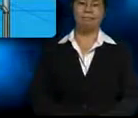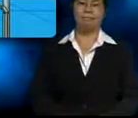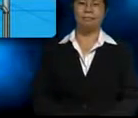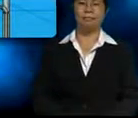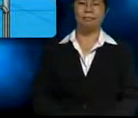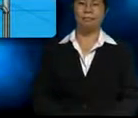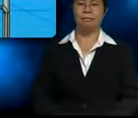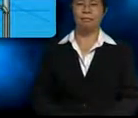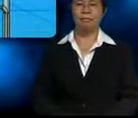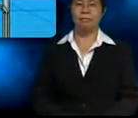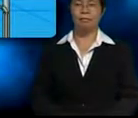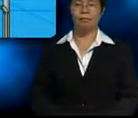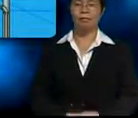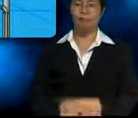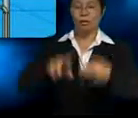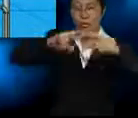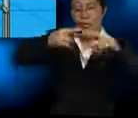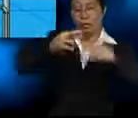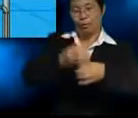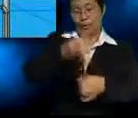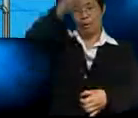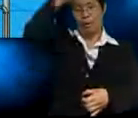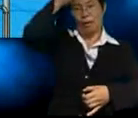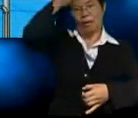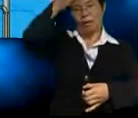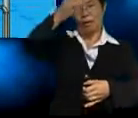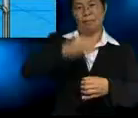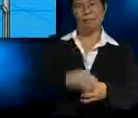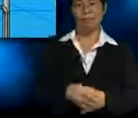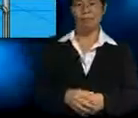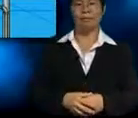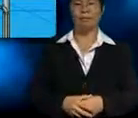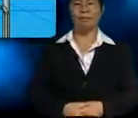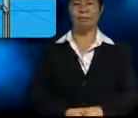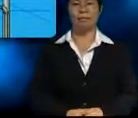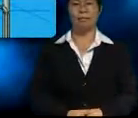Fix any leaking taps or pipes in your house quickly.